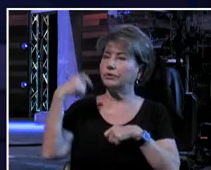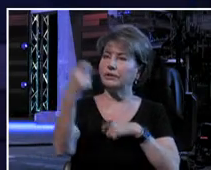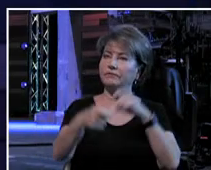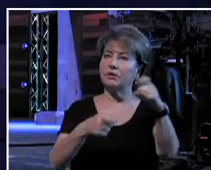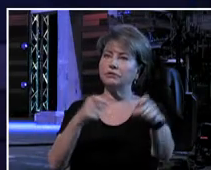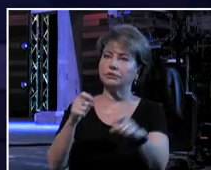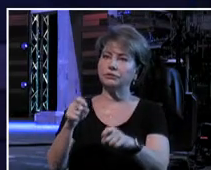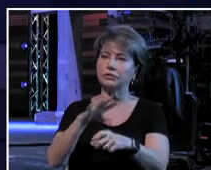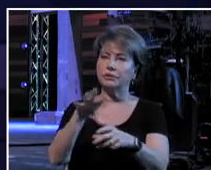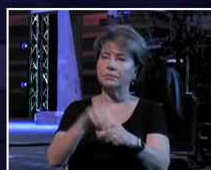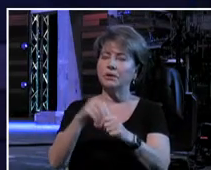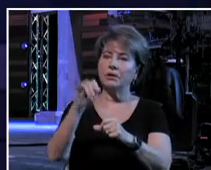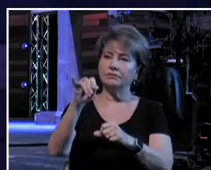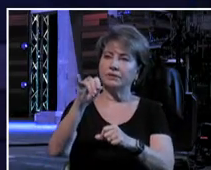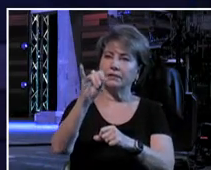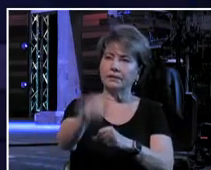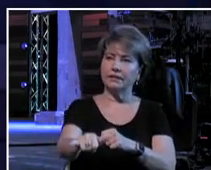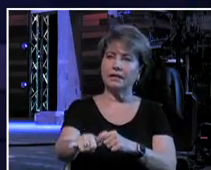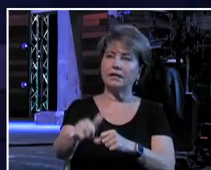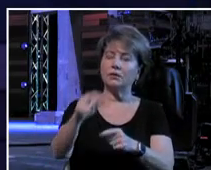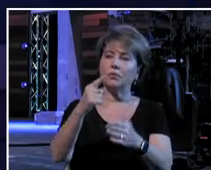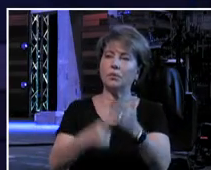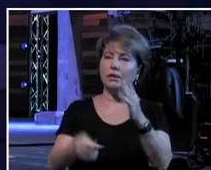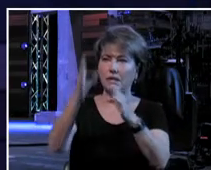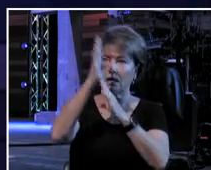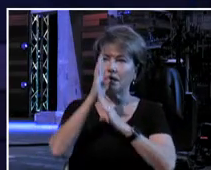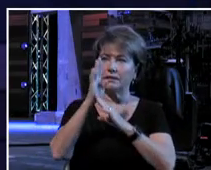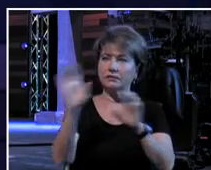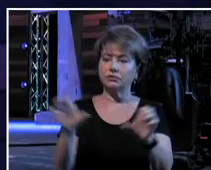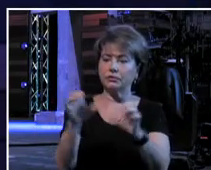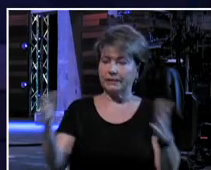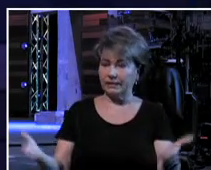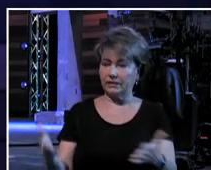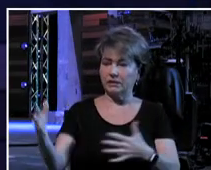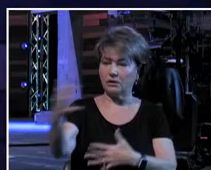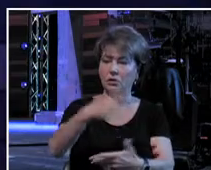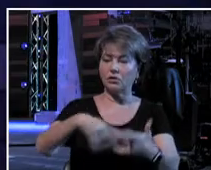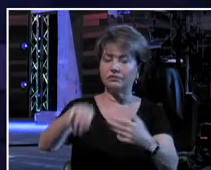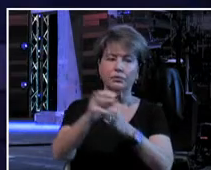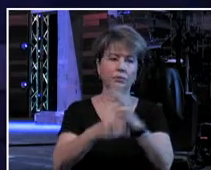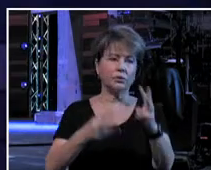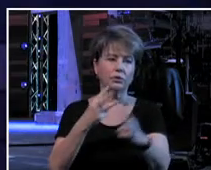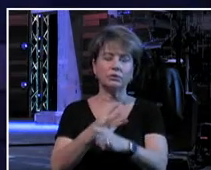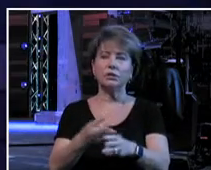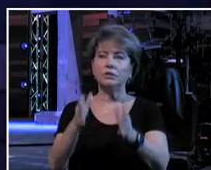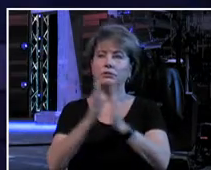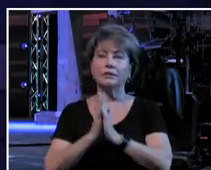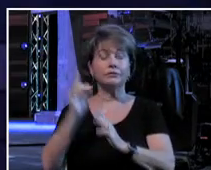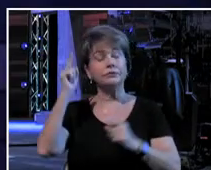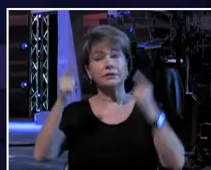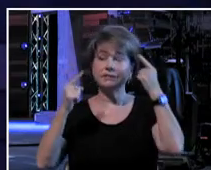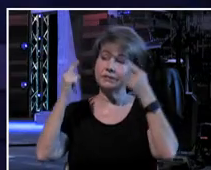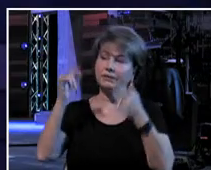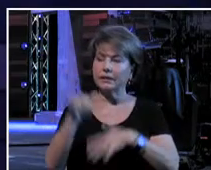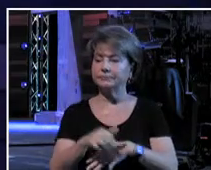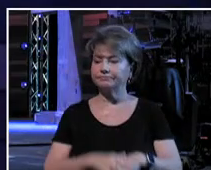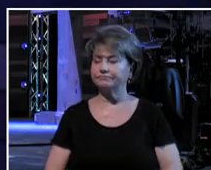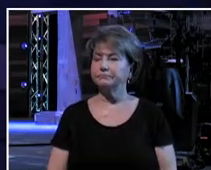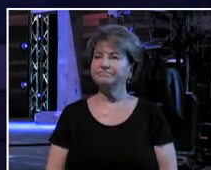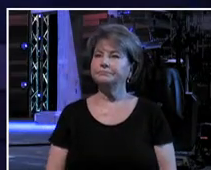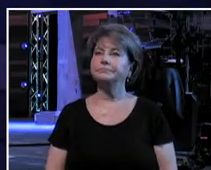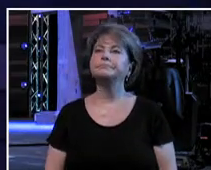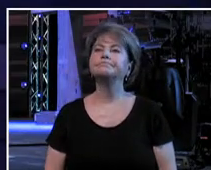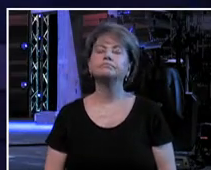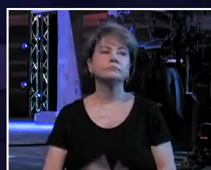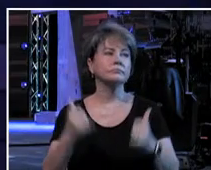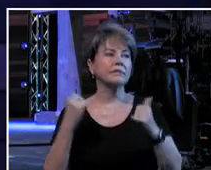can take part in what God is doing here and around the world. So we would just ask that you consider that. All right, we are coming